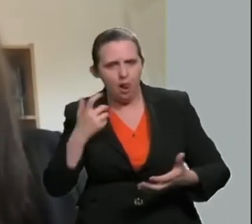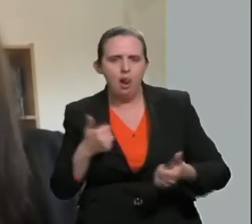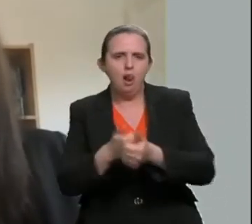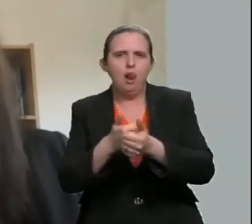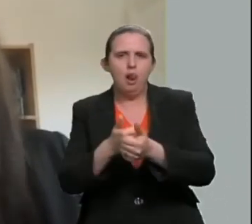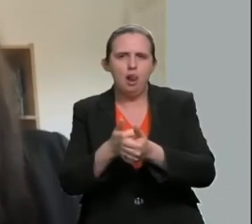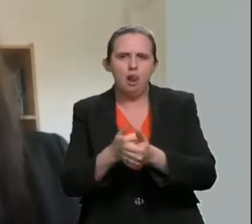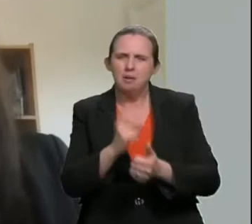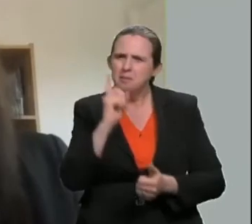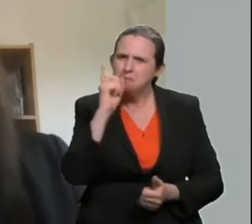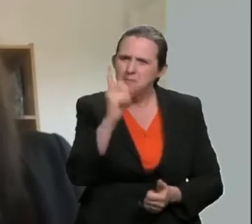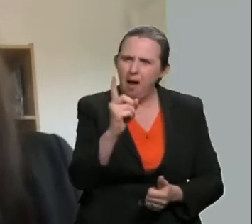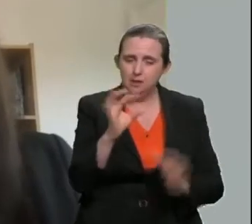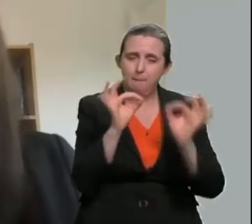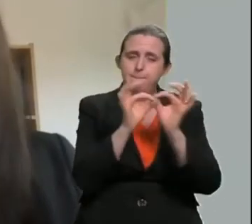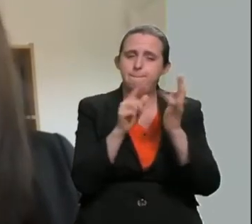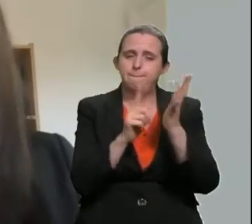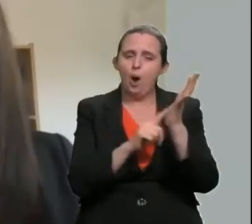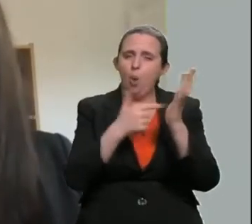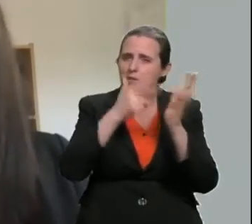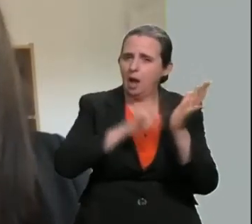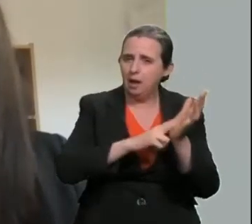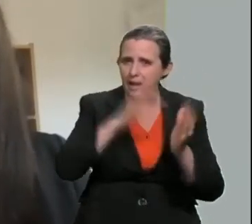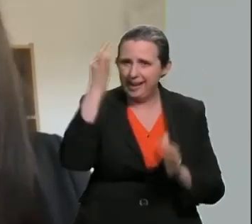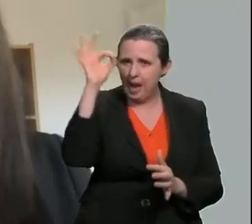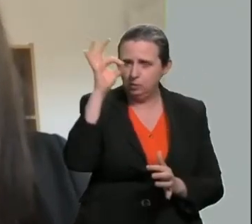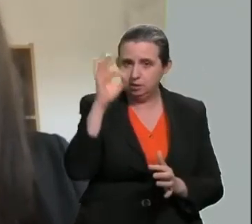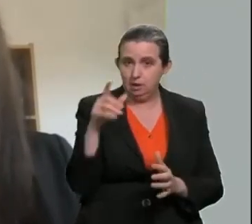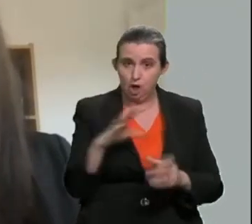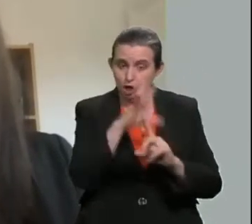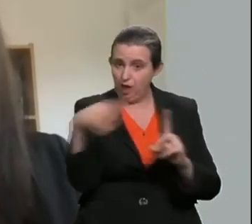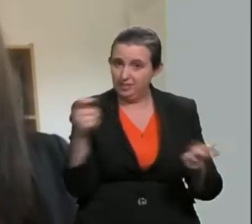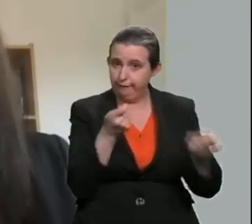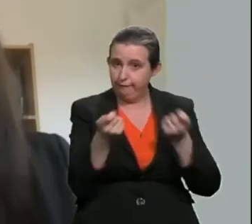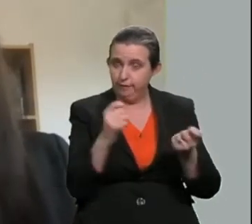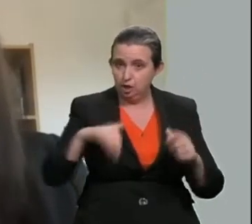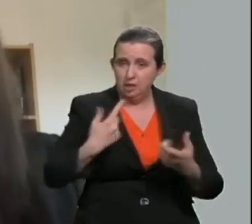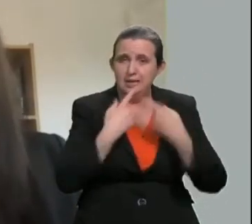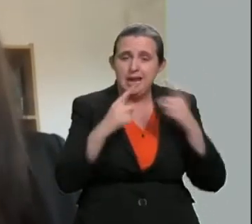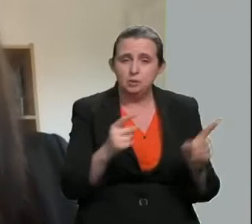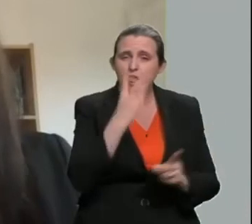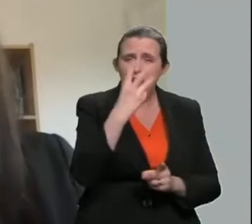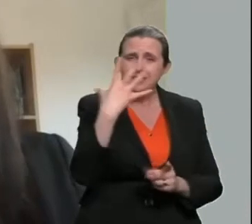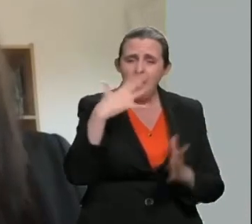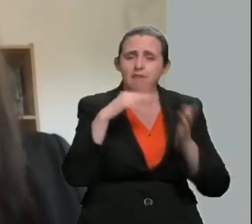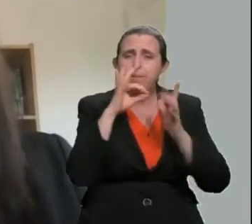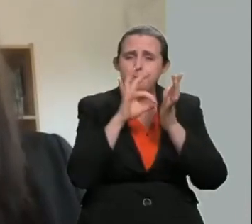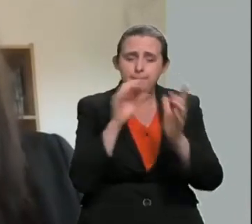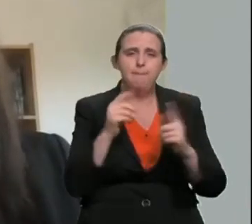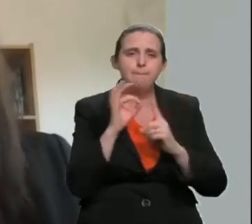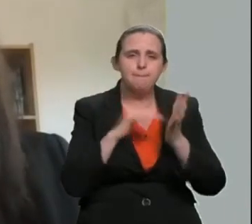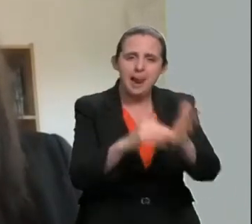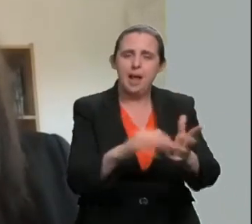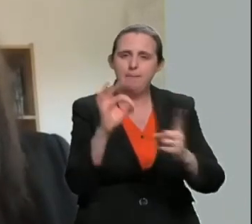Bolton Council has just announced 35 million cuts in pounds and an increase